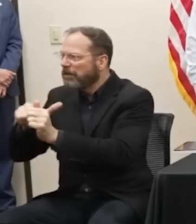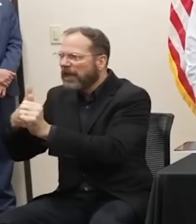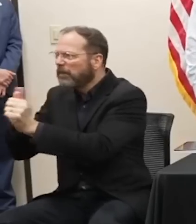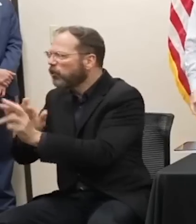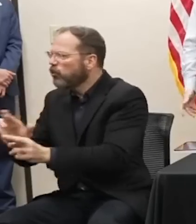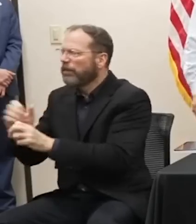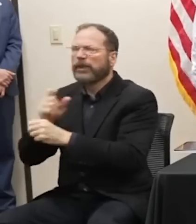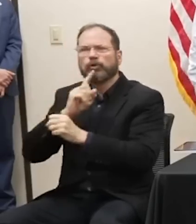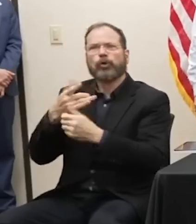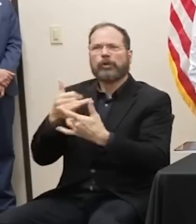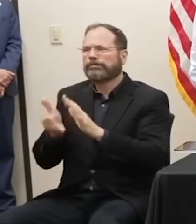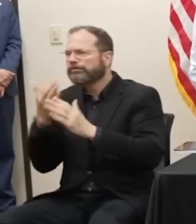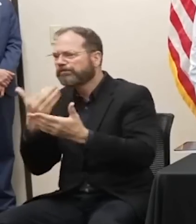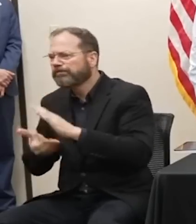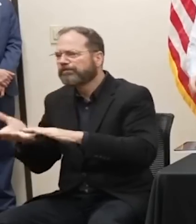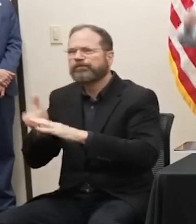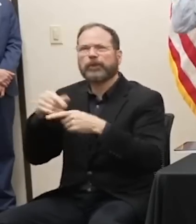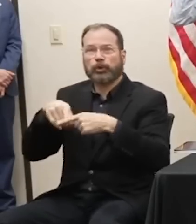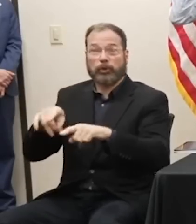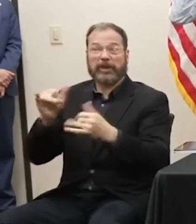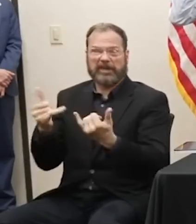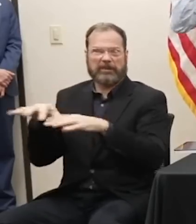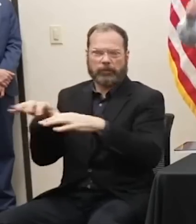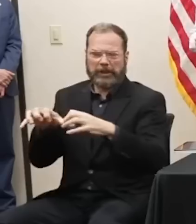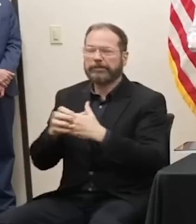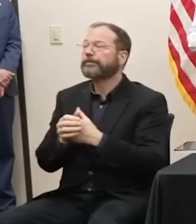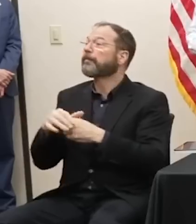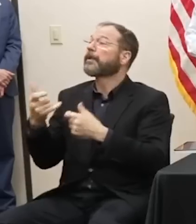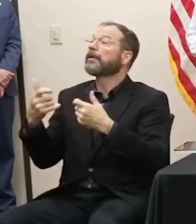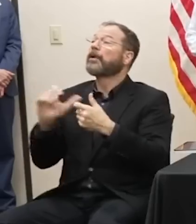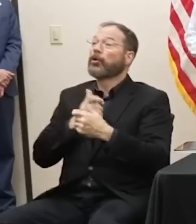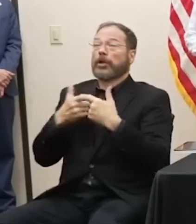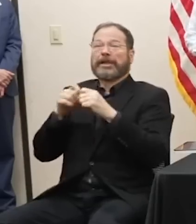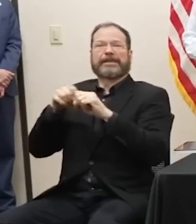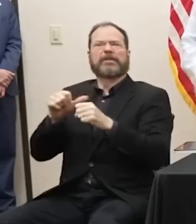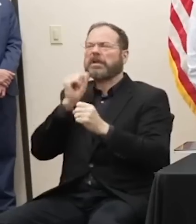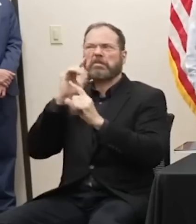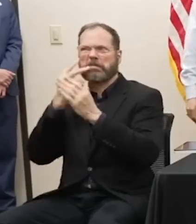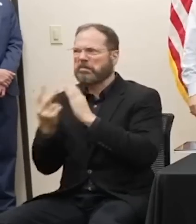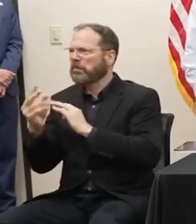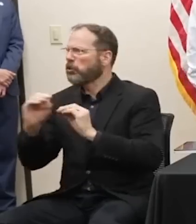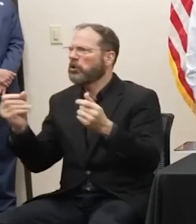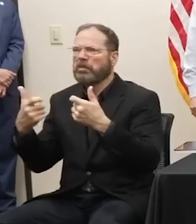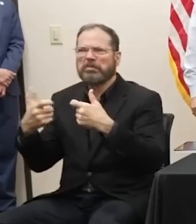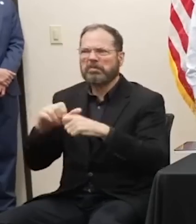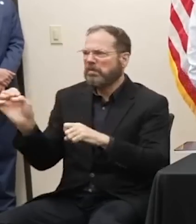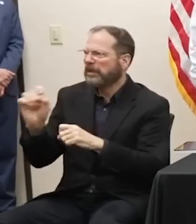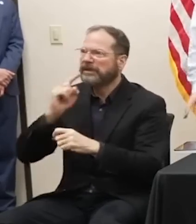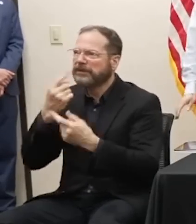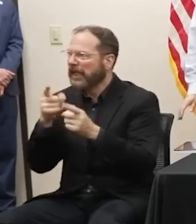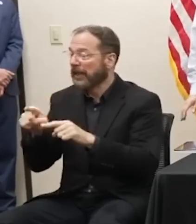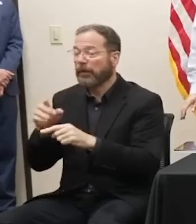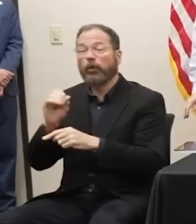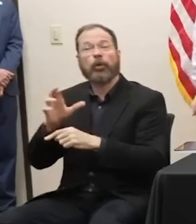ensure reliable operations during this event. The ERCOT grid is not expecting to have any emergency conditions during this event, nor are